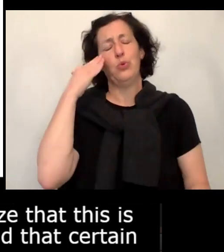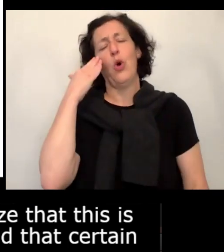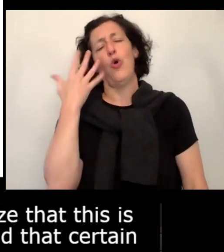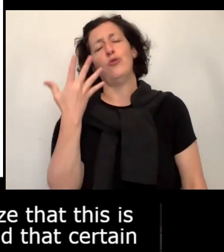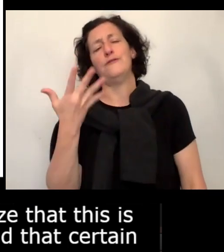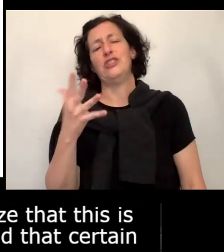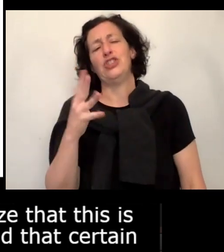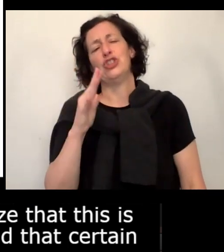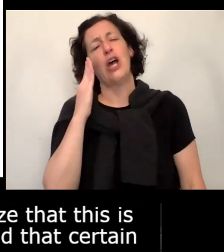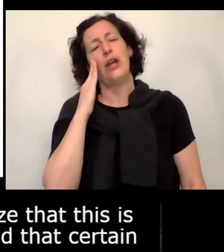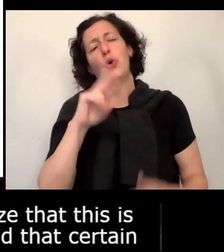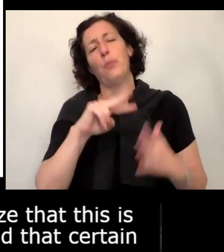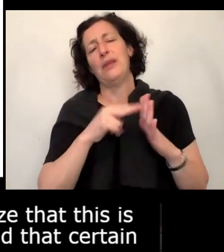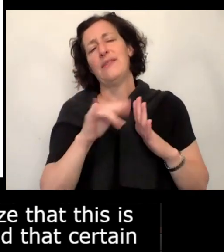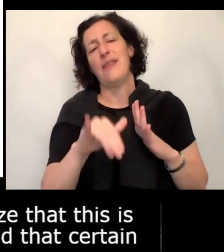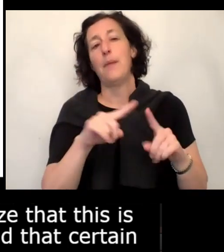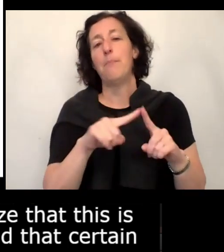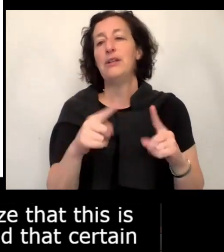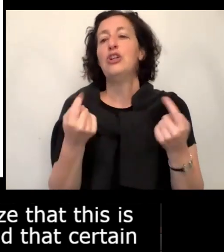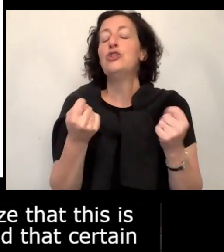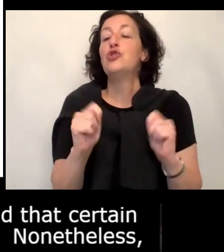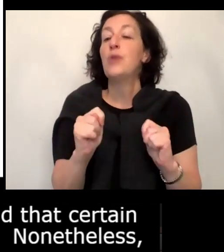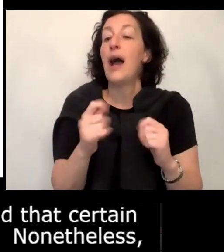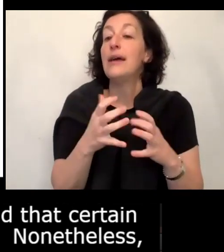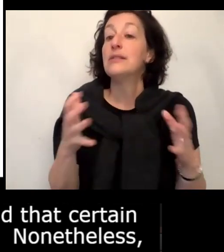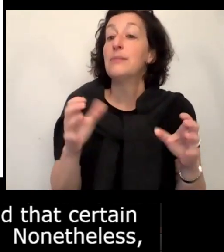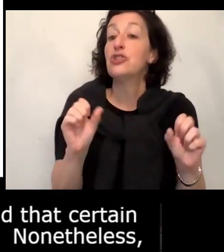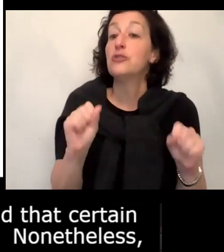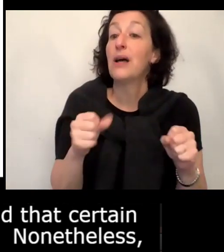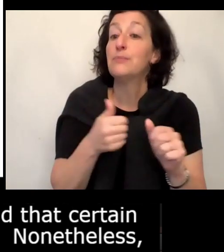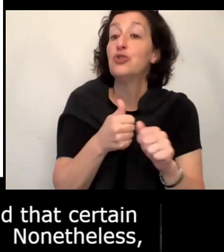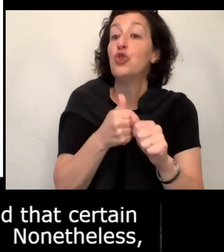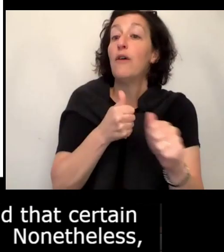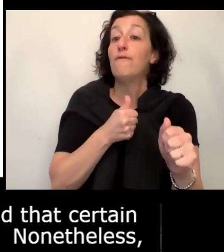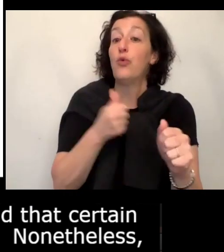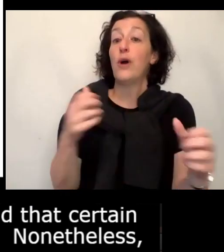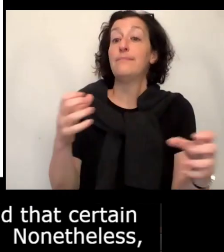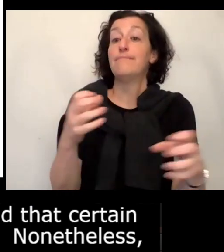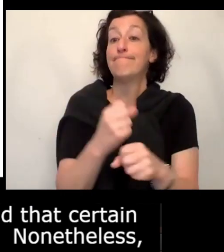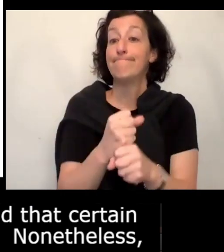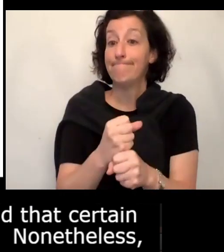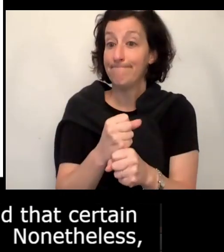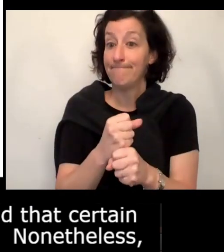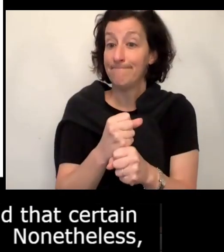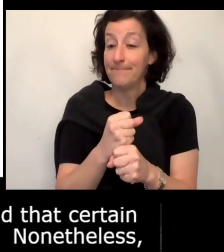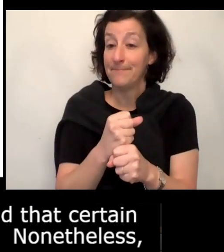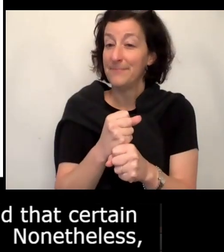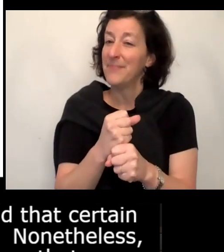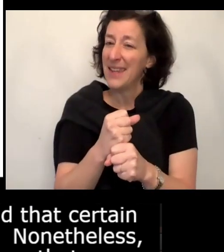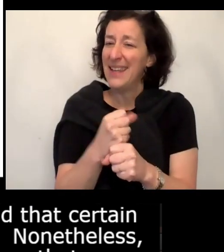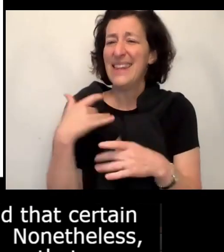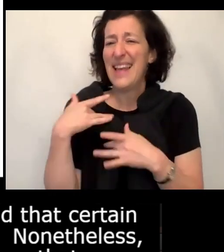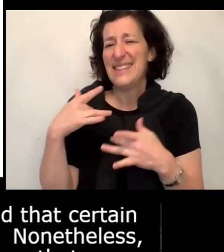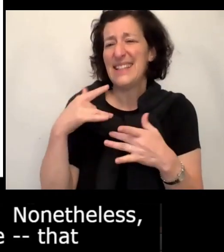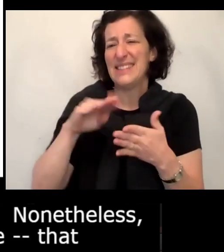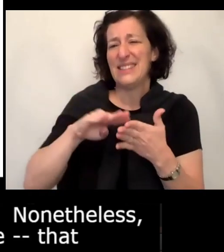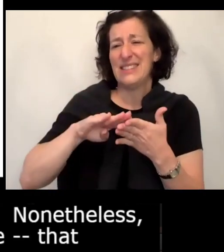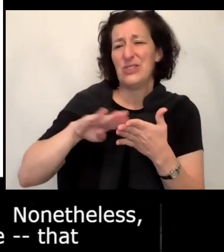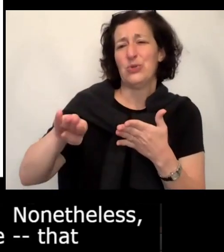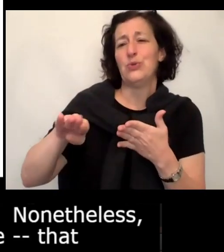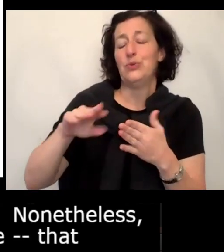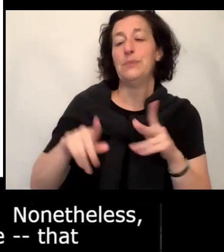trying to avoid some of these conventions that exclude people is a very